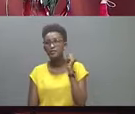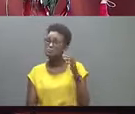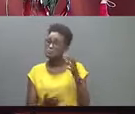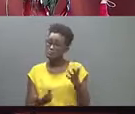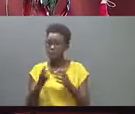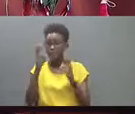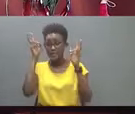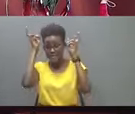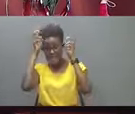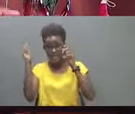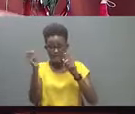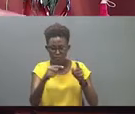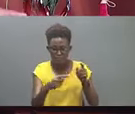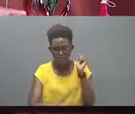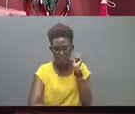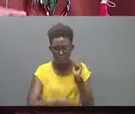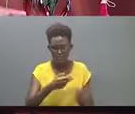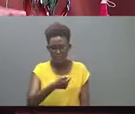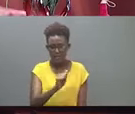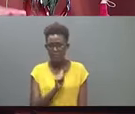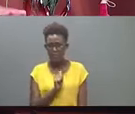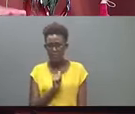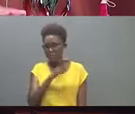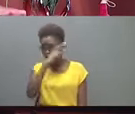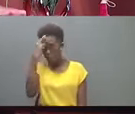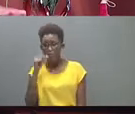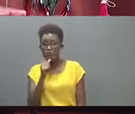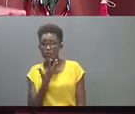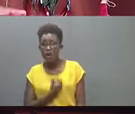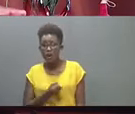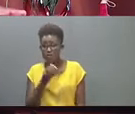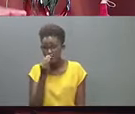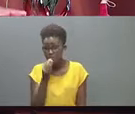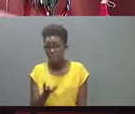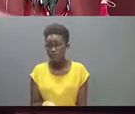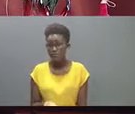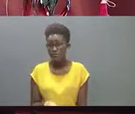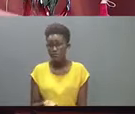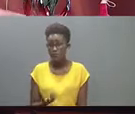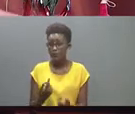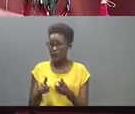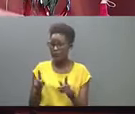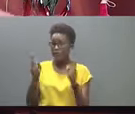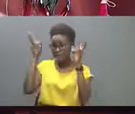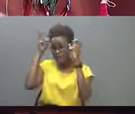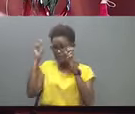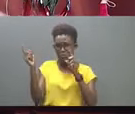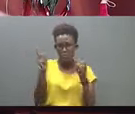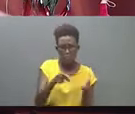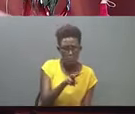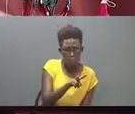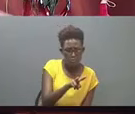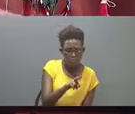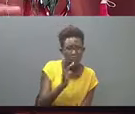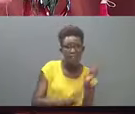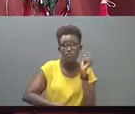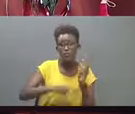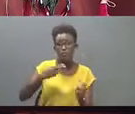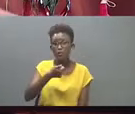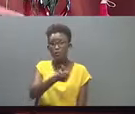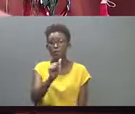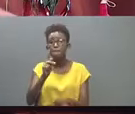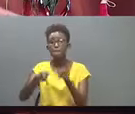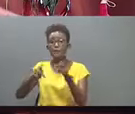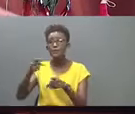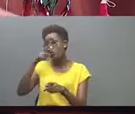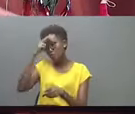people. That's why they didn't have food. The devil had stolen from those people. That's why their